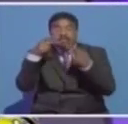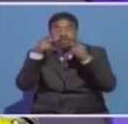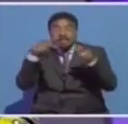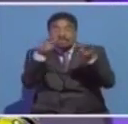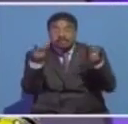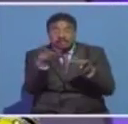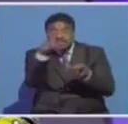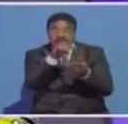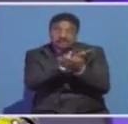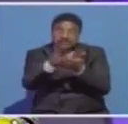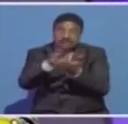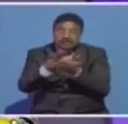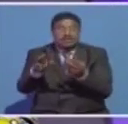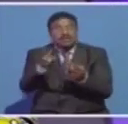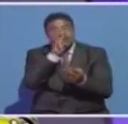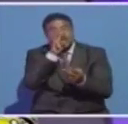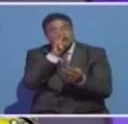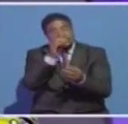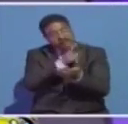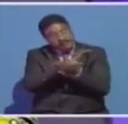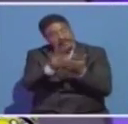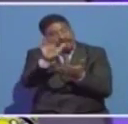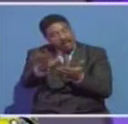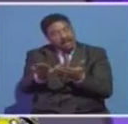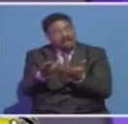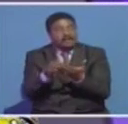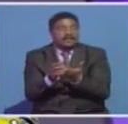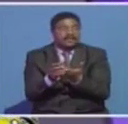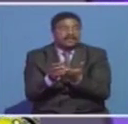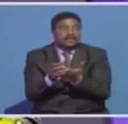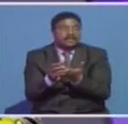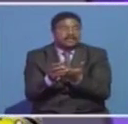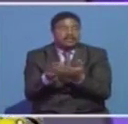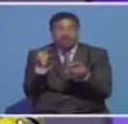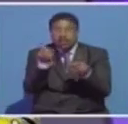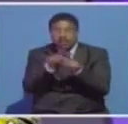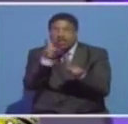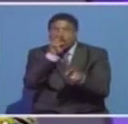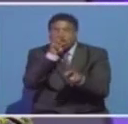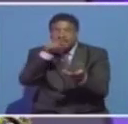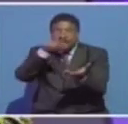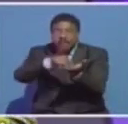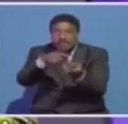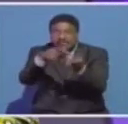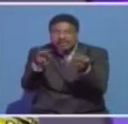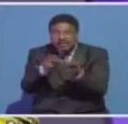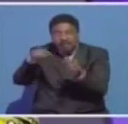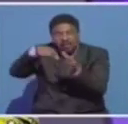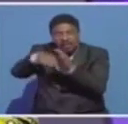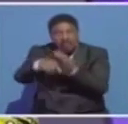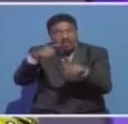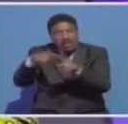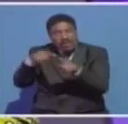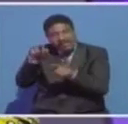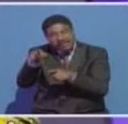possible. Water is provided using water points, more or less what we did during the cholera